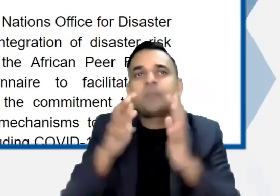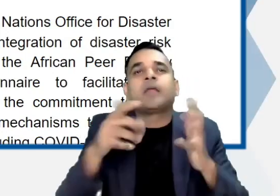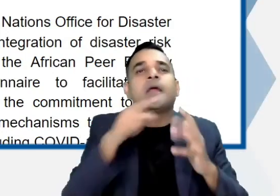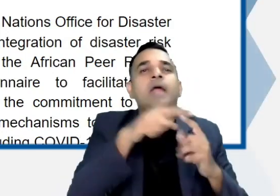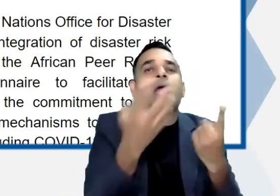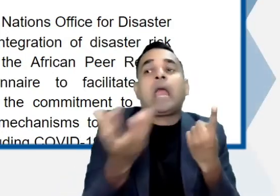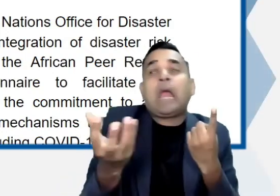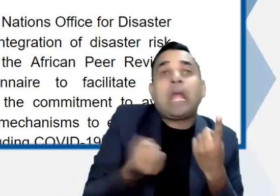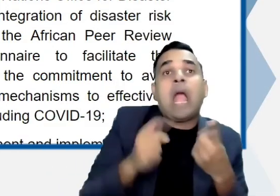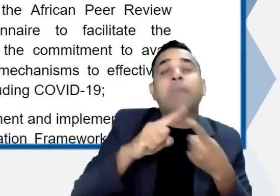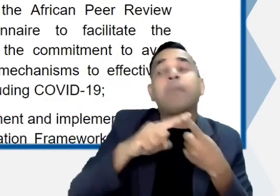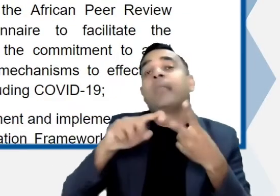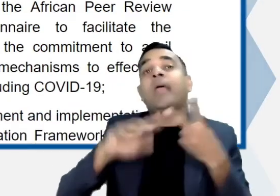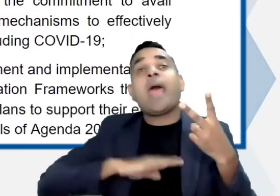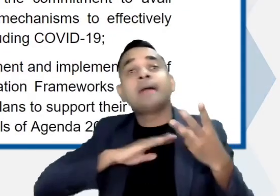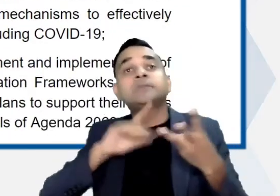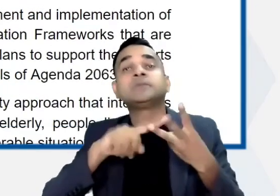sectors. 18,